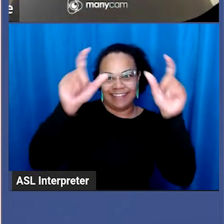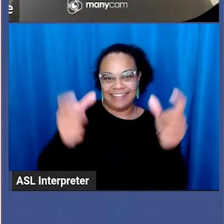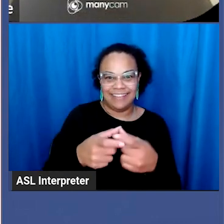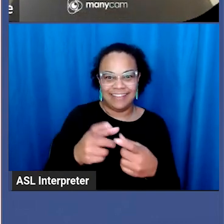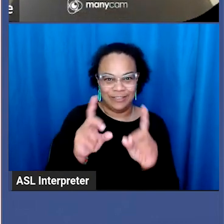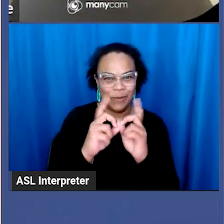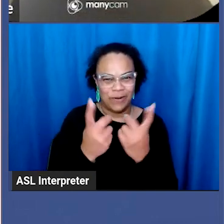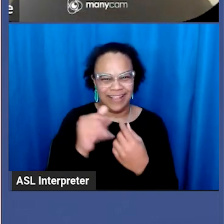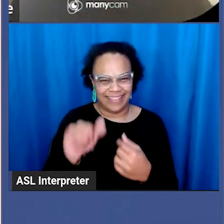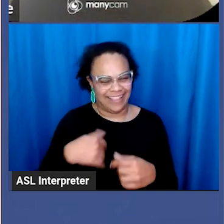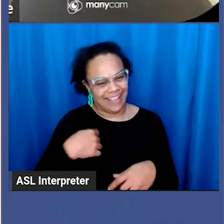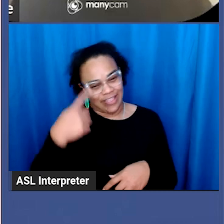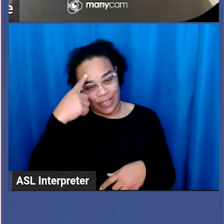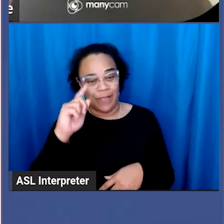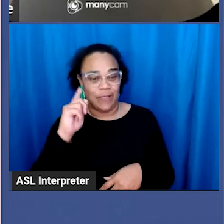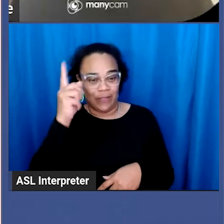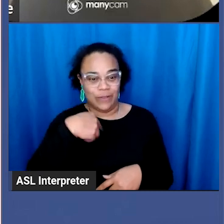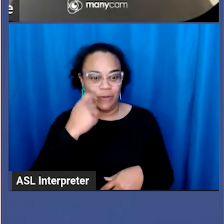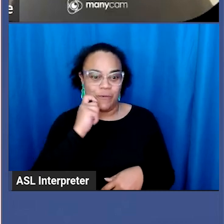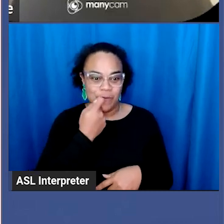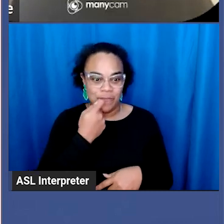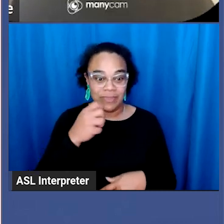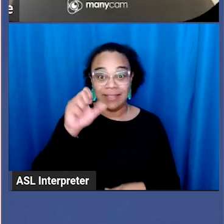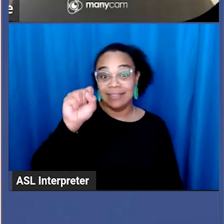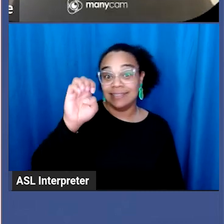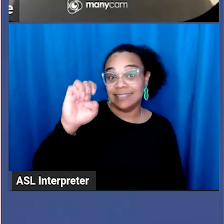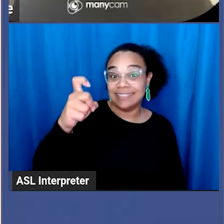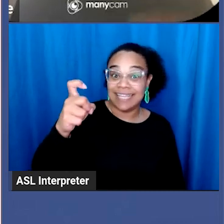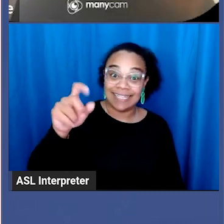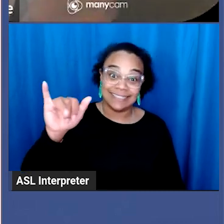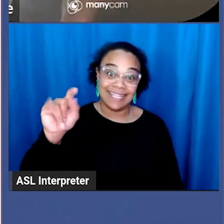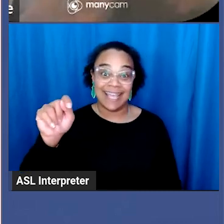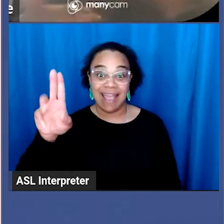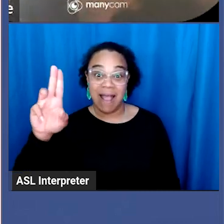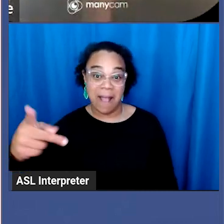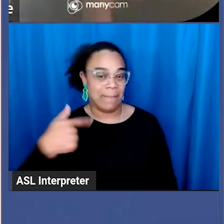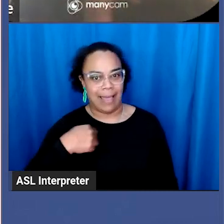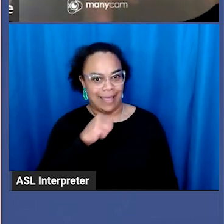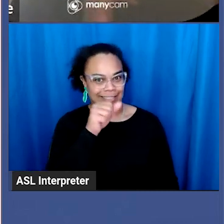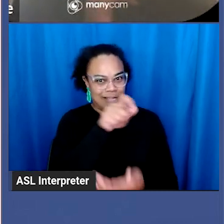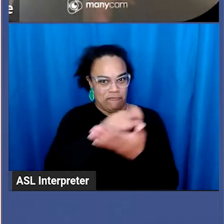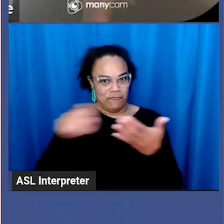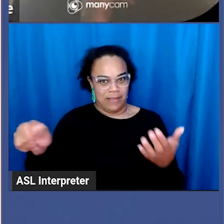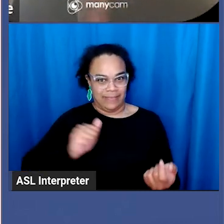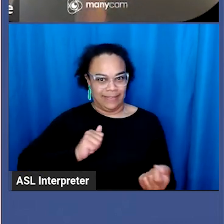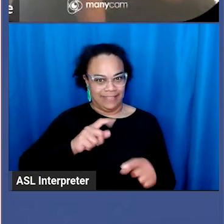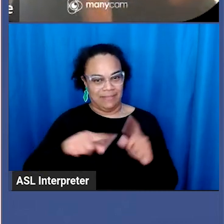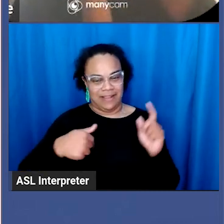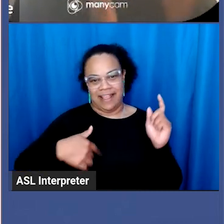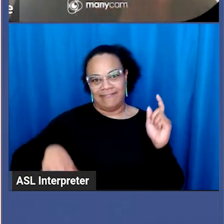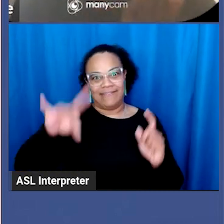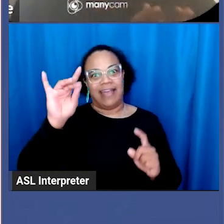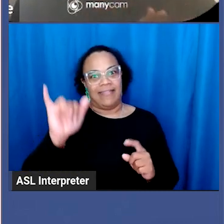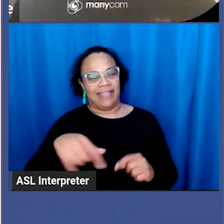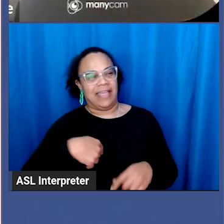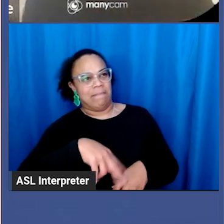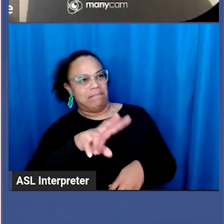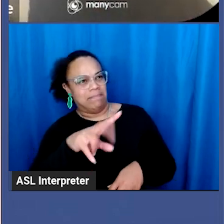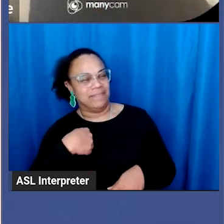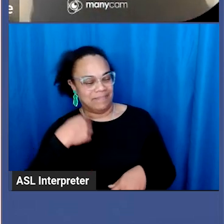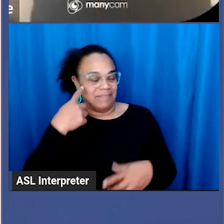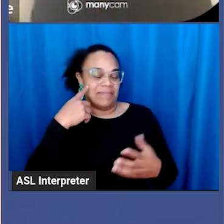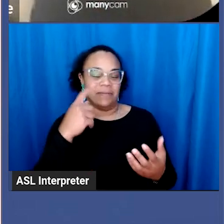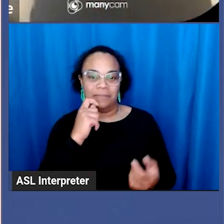up. I didn't do that, but I found it somewhere. And I thought it was a good duality for